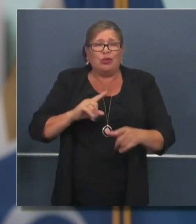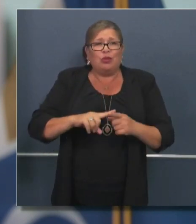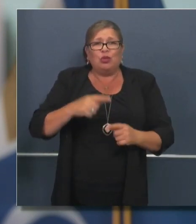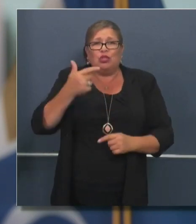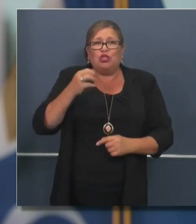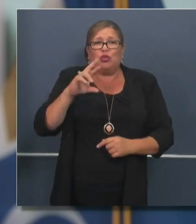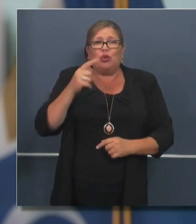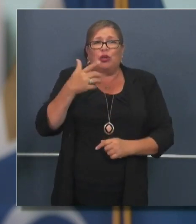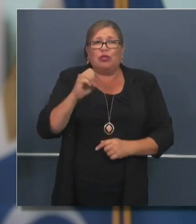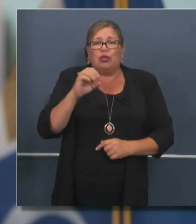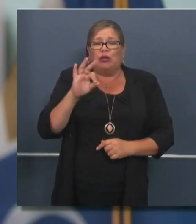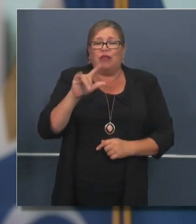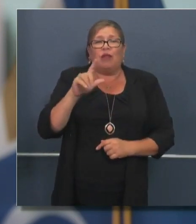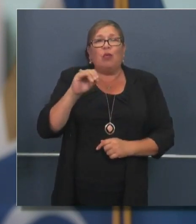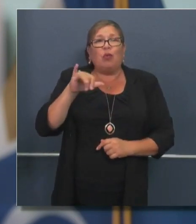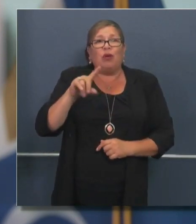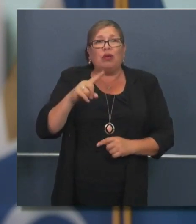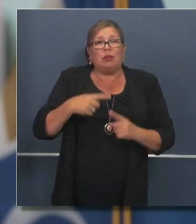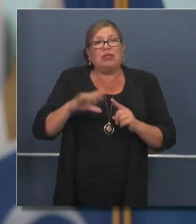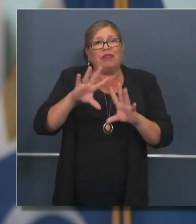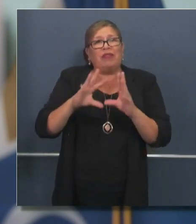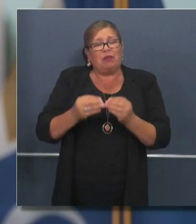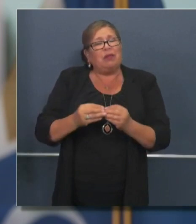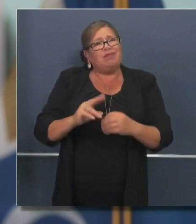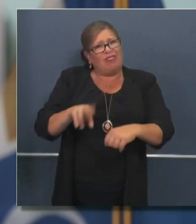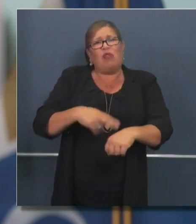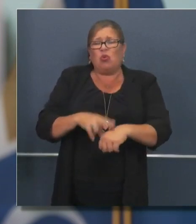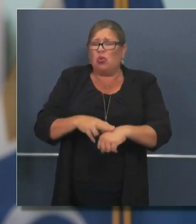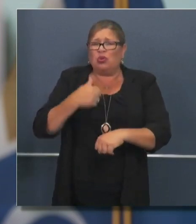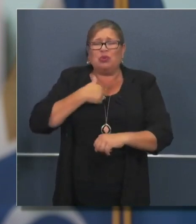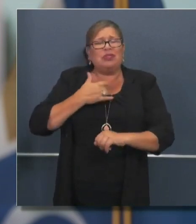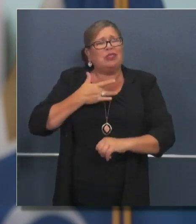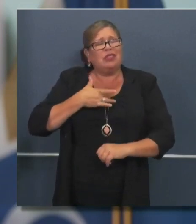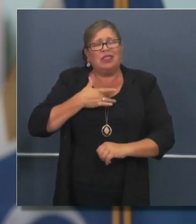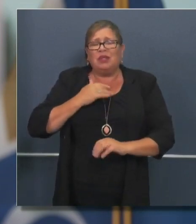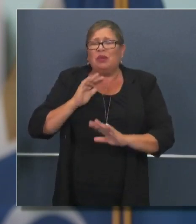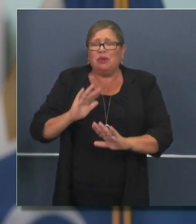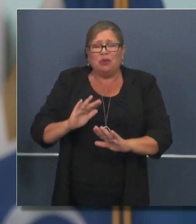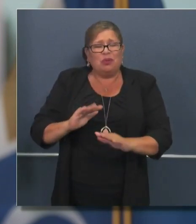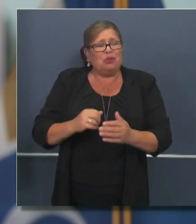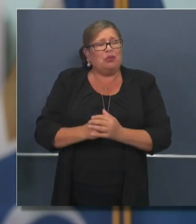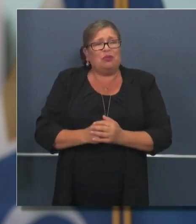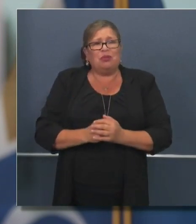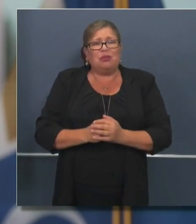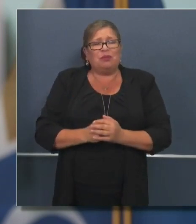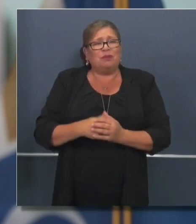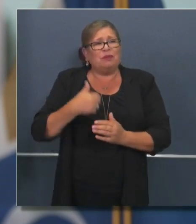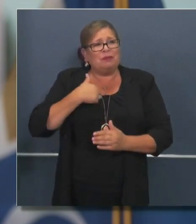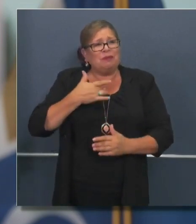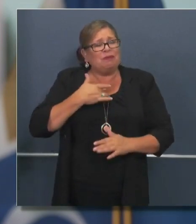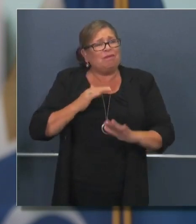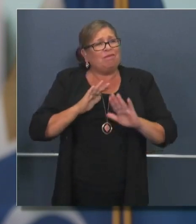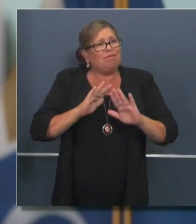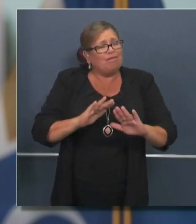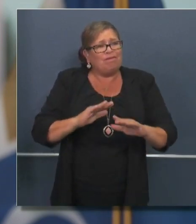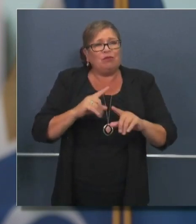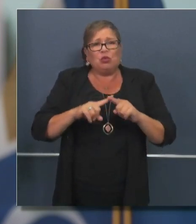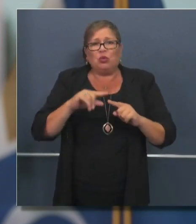family, of course. The entire community that has been torn